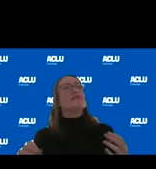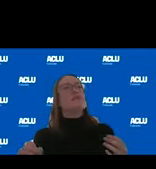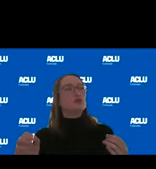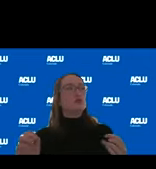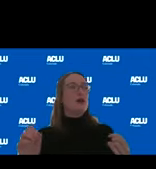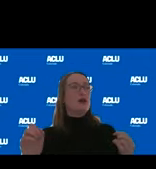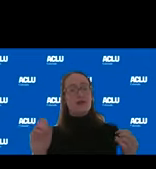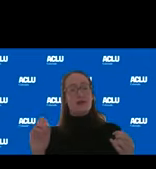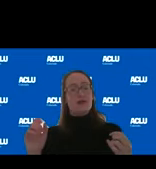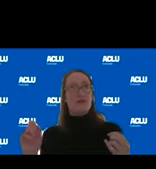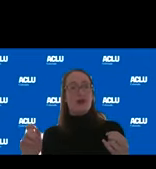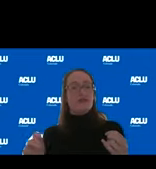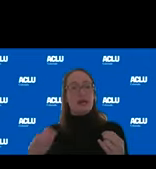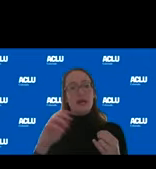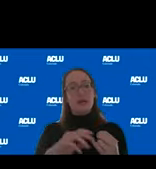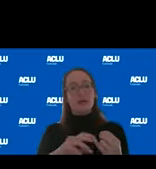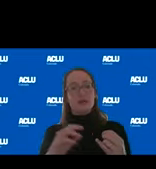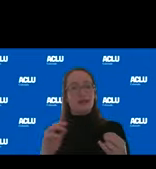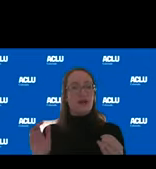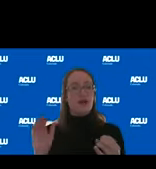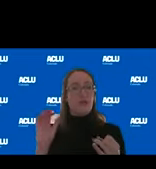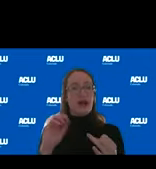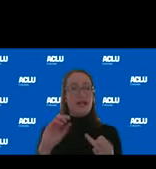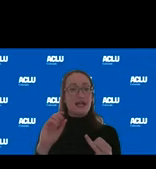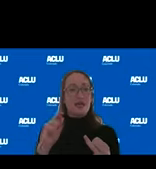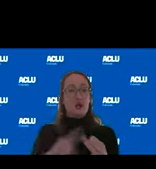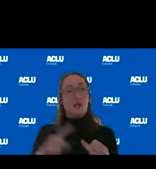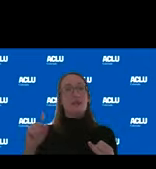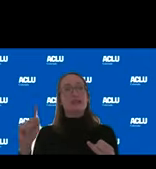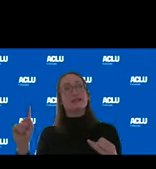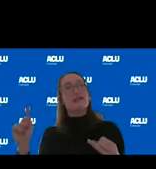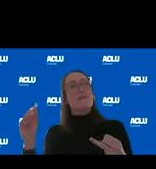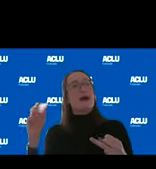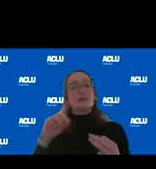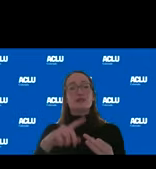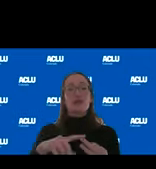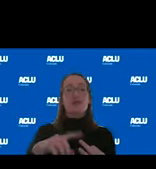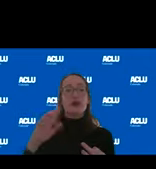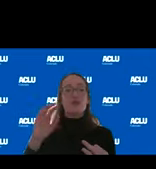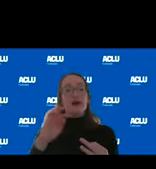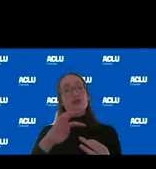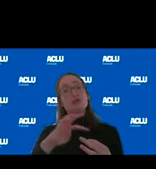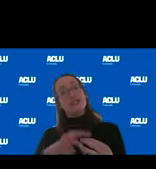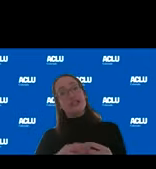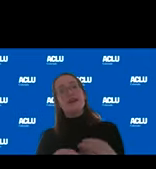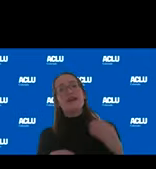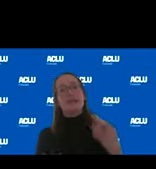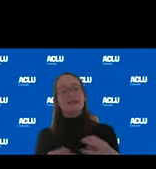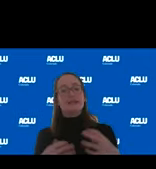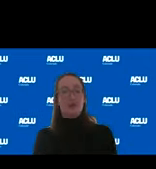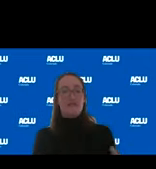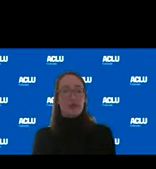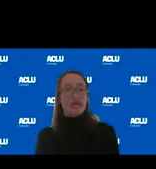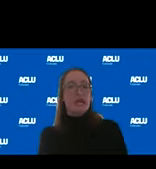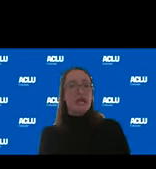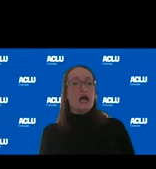them to often hire new personnel, buy equipment, buy new software, buy new machines. It is a ton